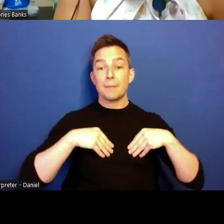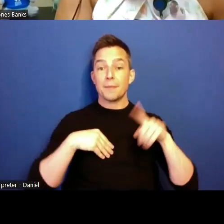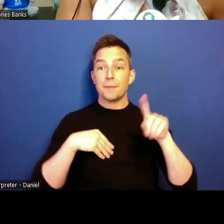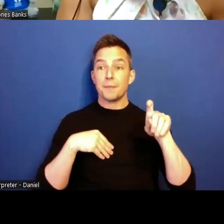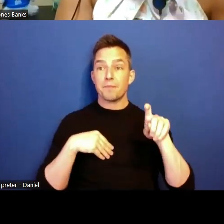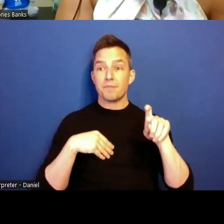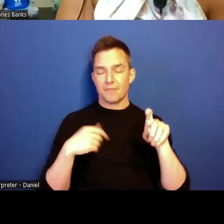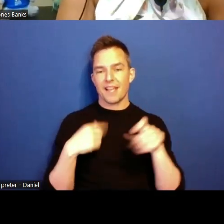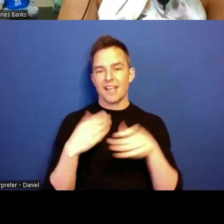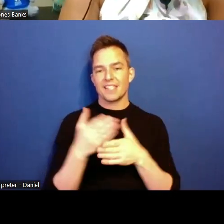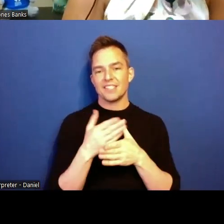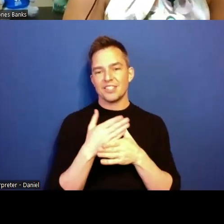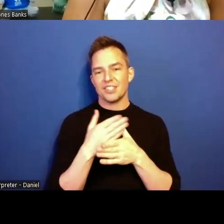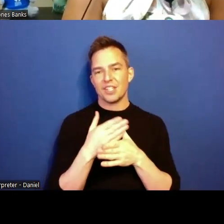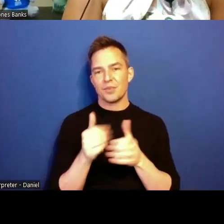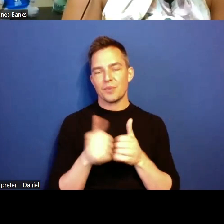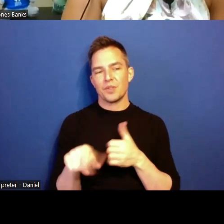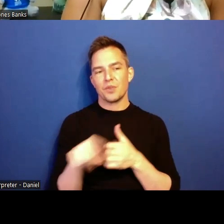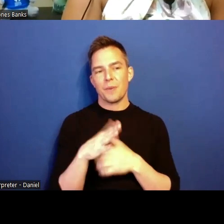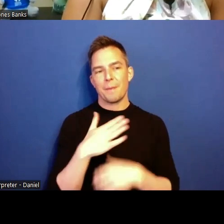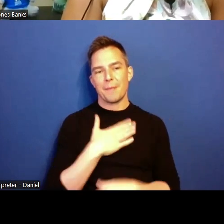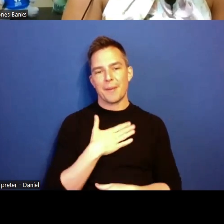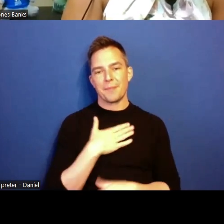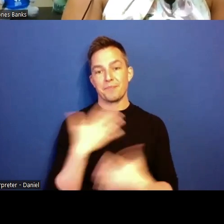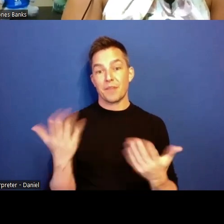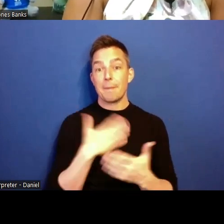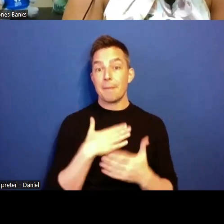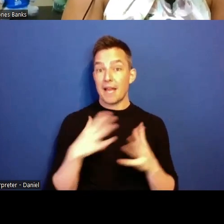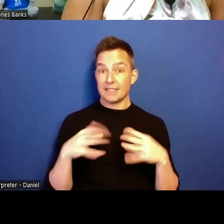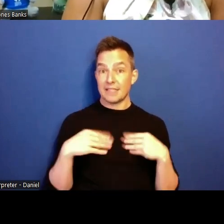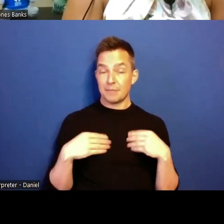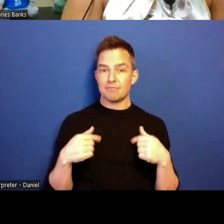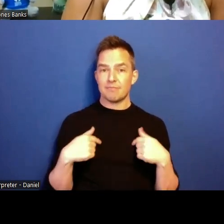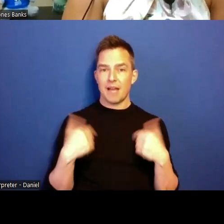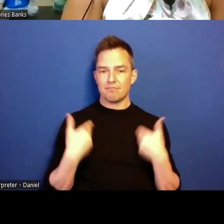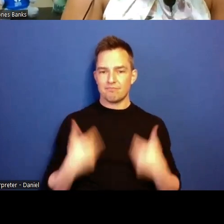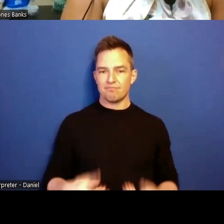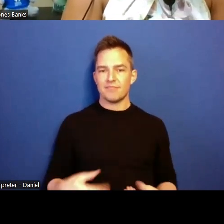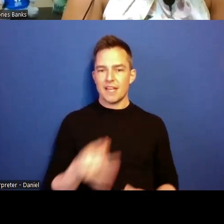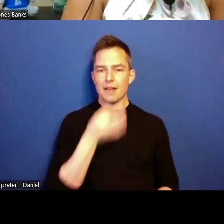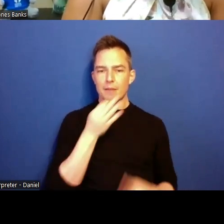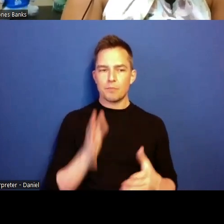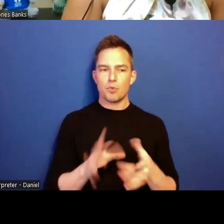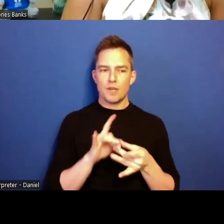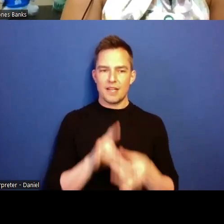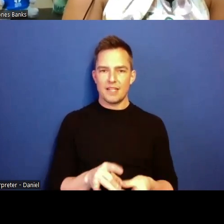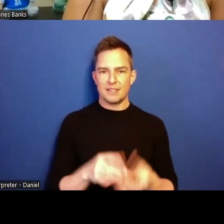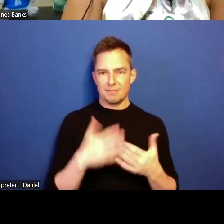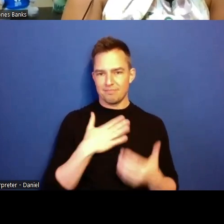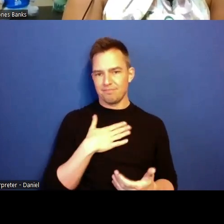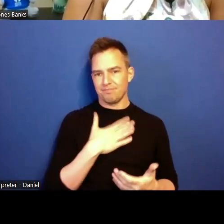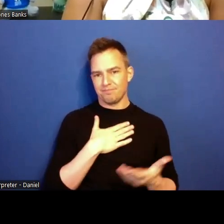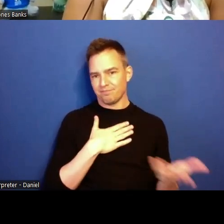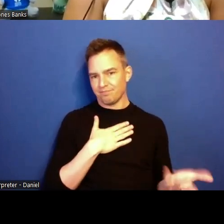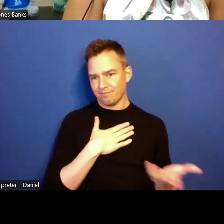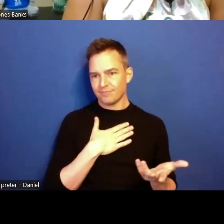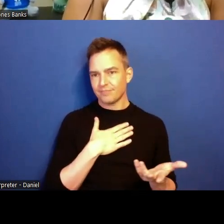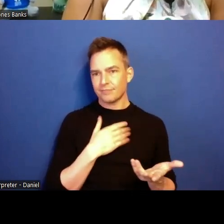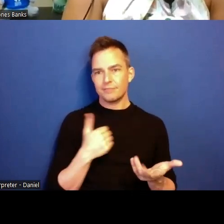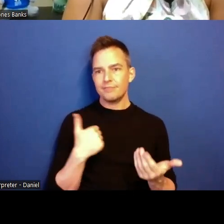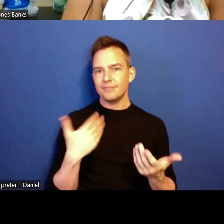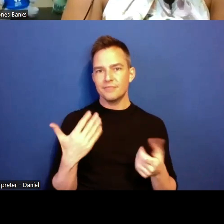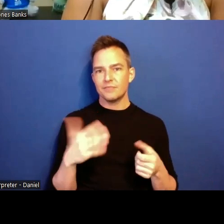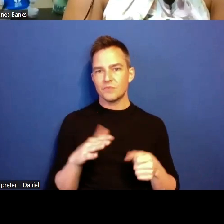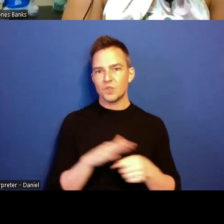share with you what mine is. My acceptance is I am the expert when it comes to mine. I may not have a whole bunch